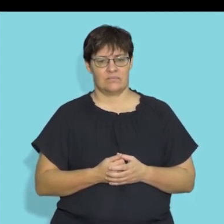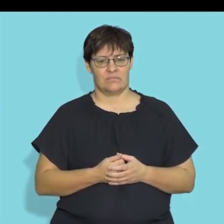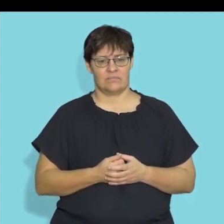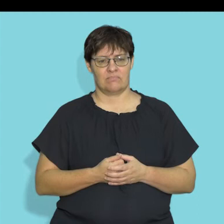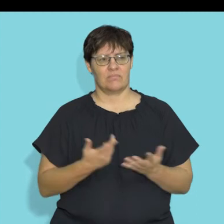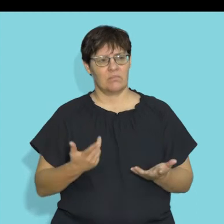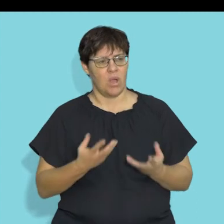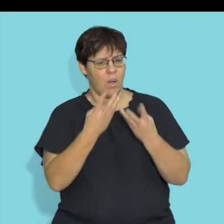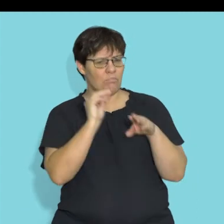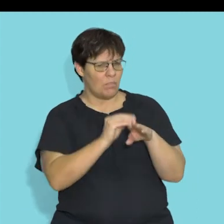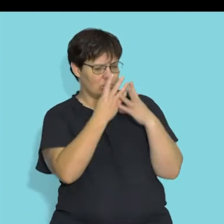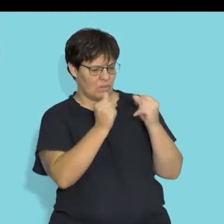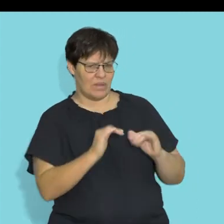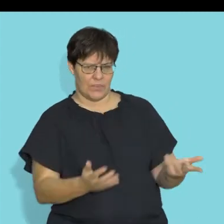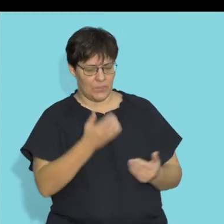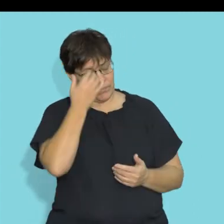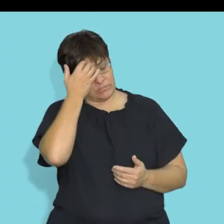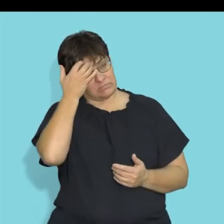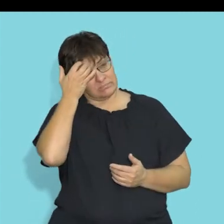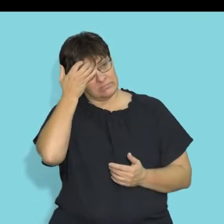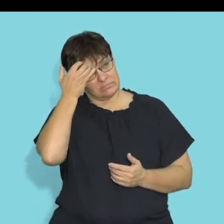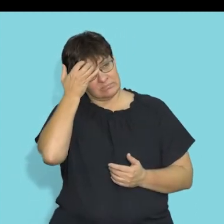how are we going to solve this problem? Number one,